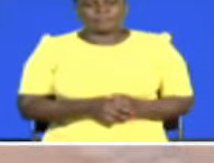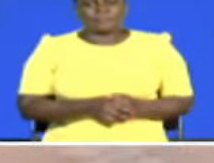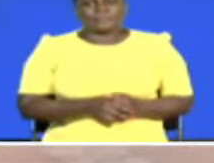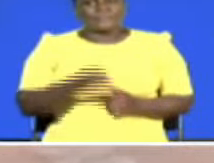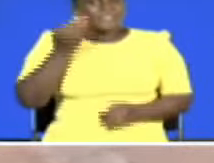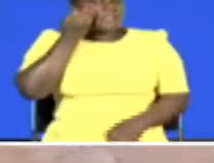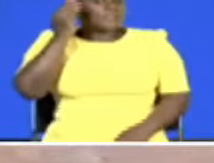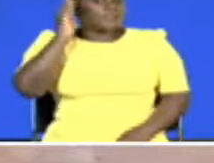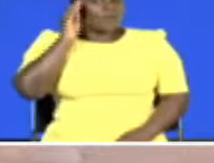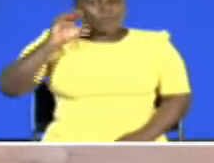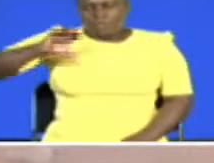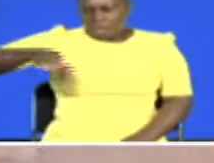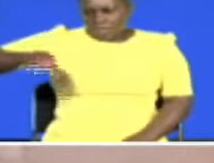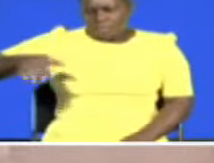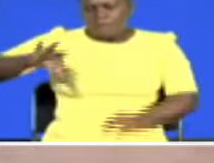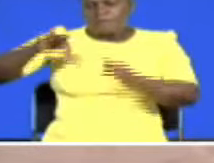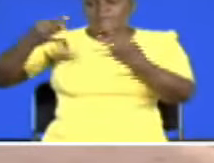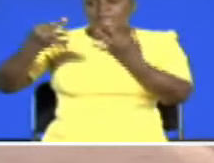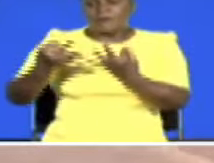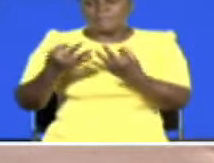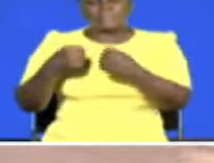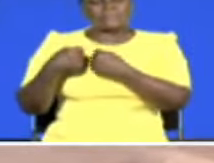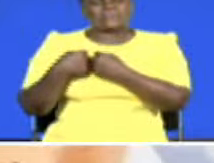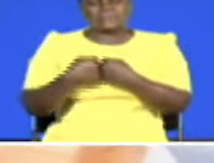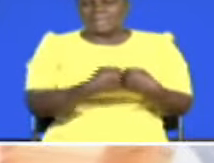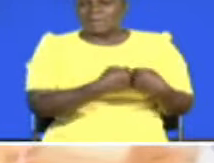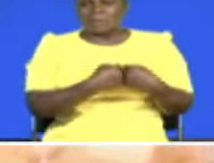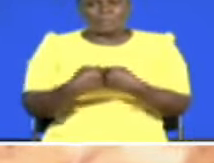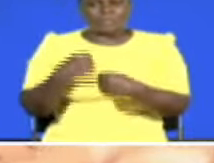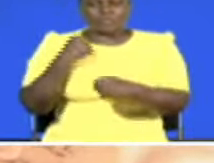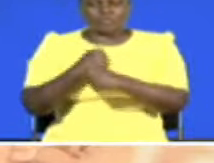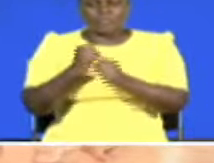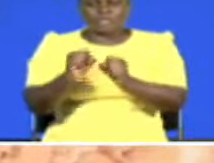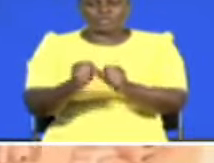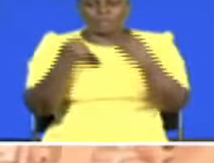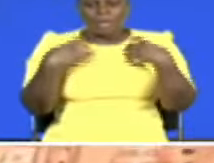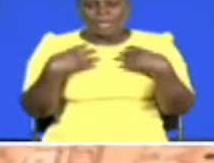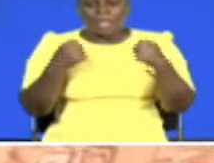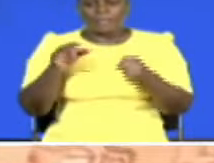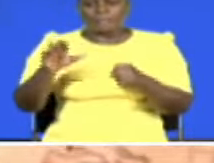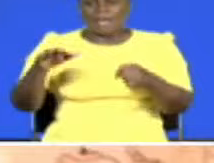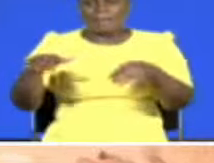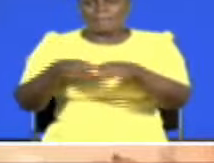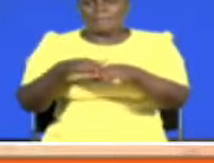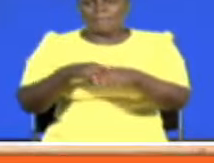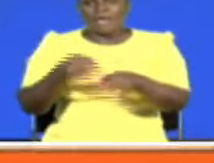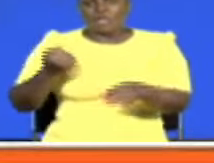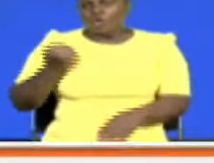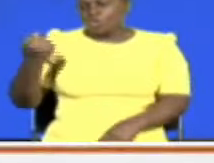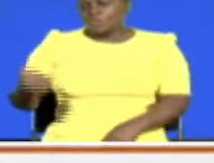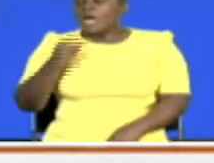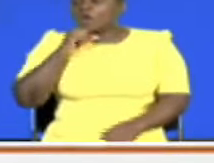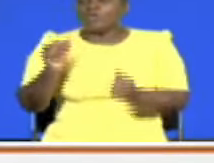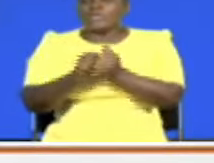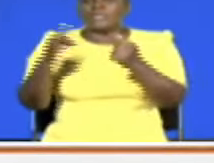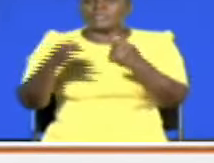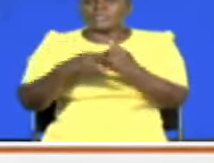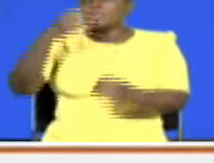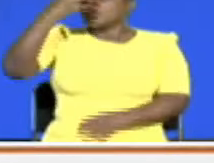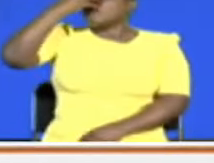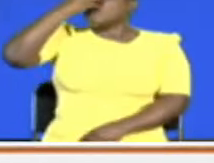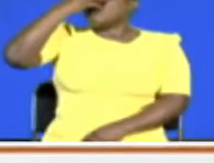In Isiolo County, a family is struggling to ensure the safety and health of their 18-year-old daughter, who is on